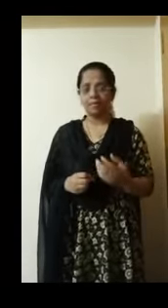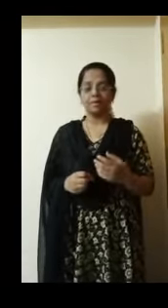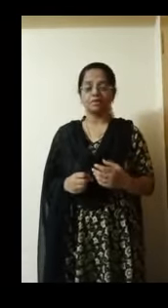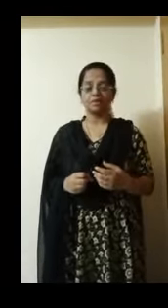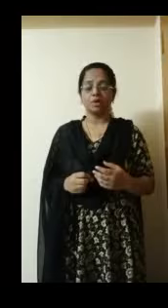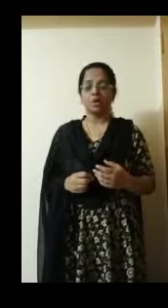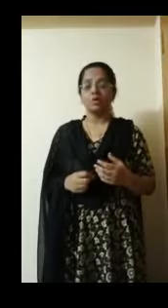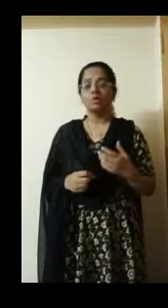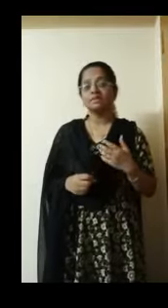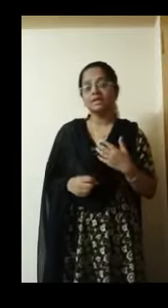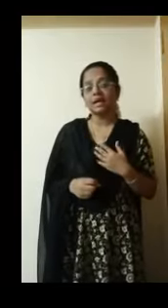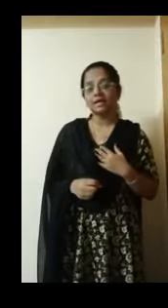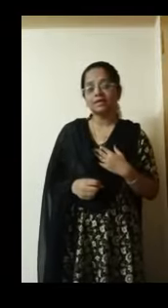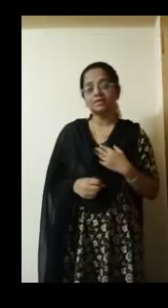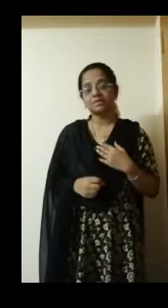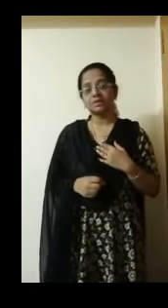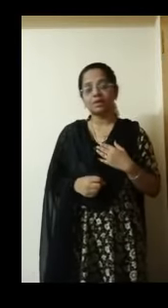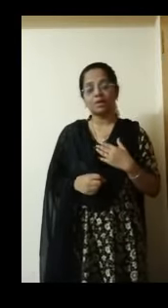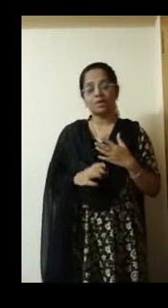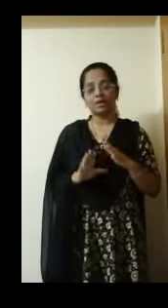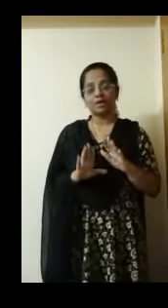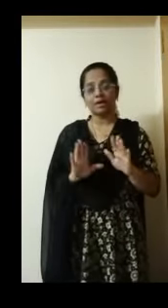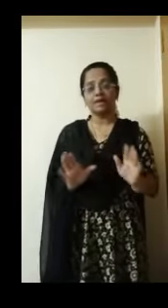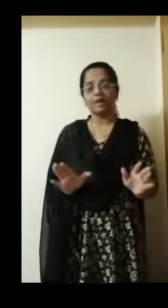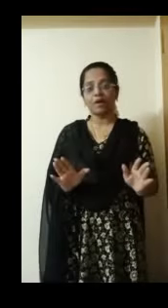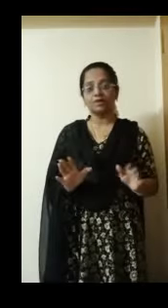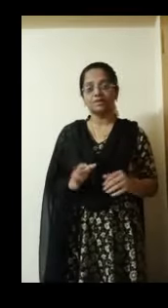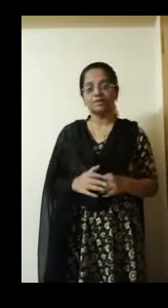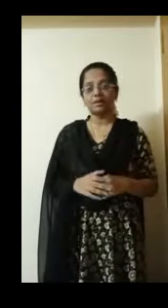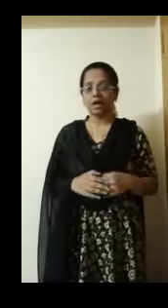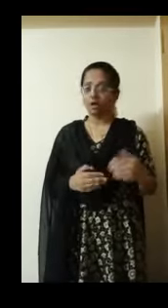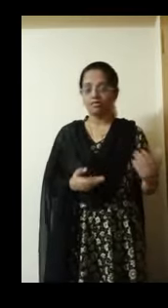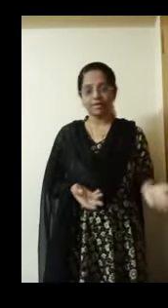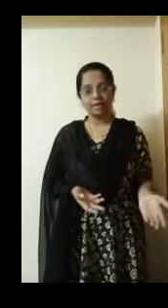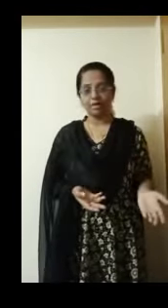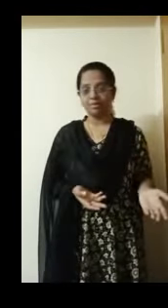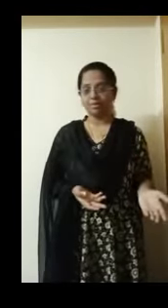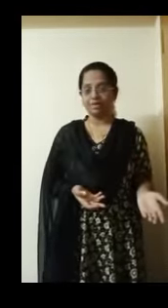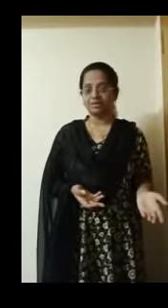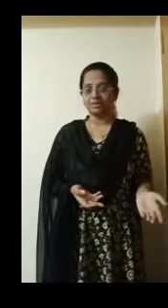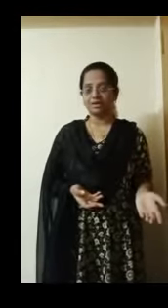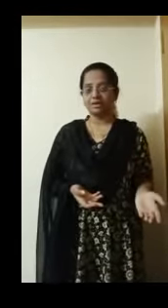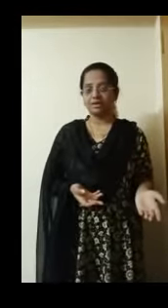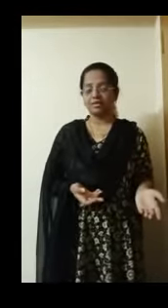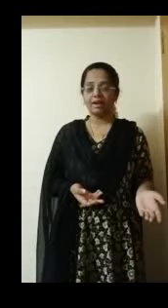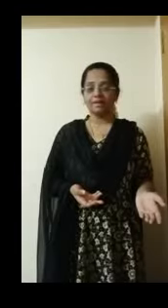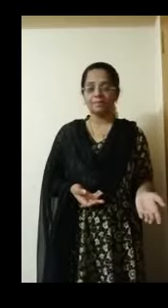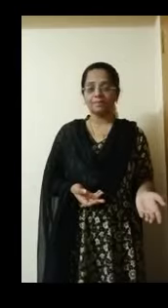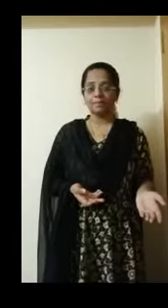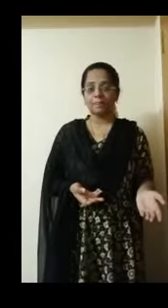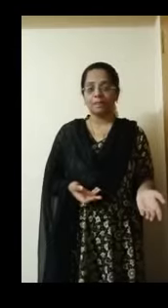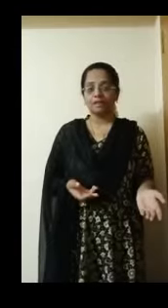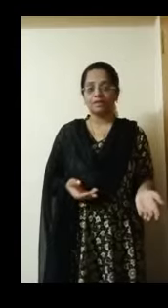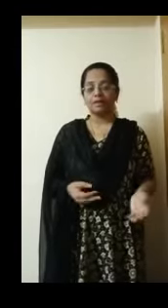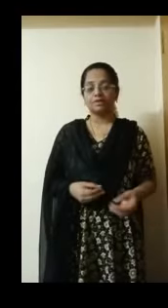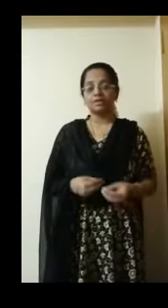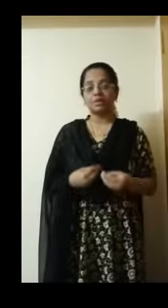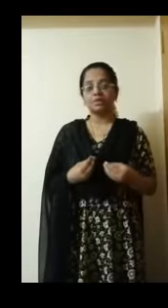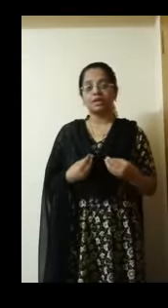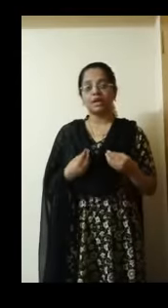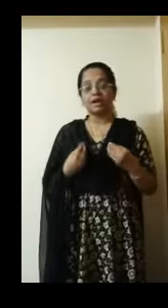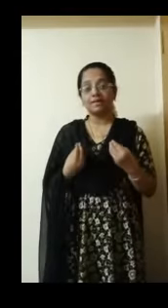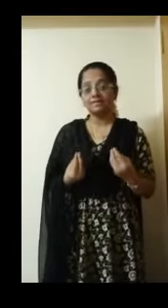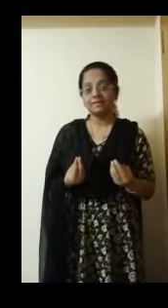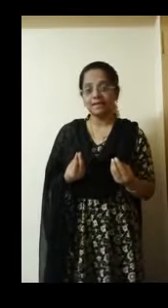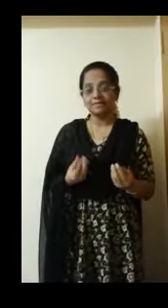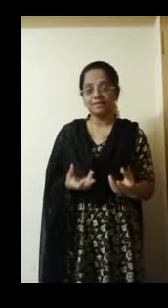something happens, who is carrying us with a whole kind heart? Our family members, right? They show